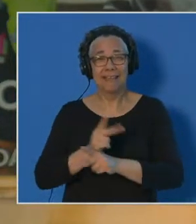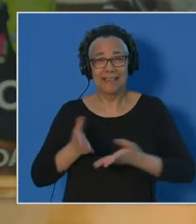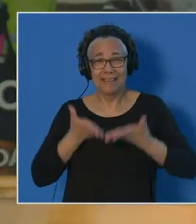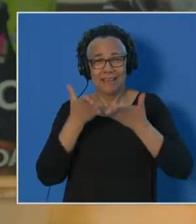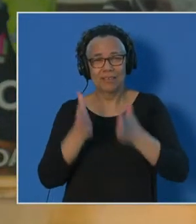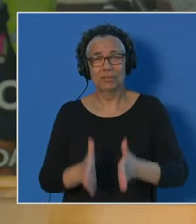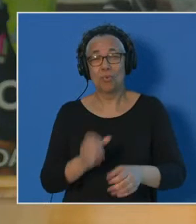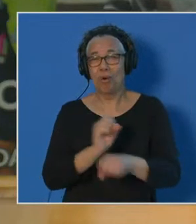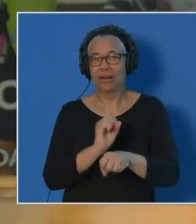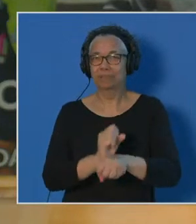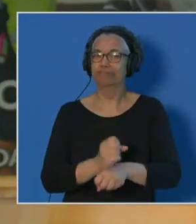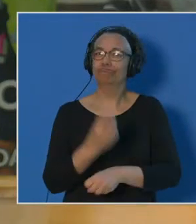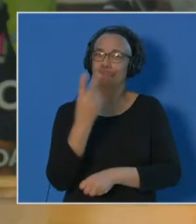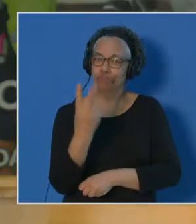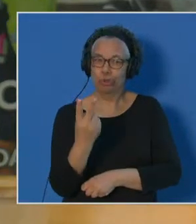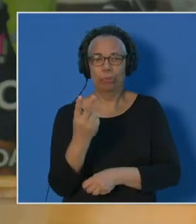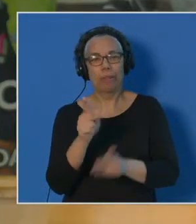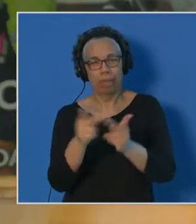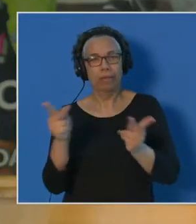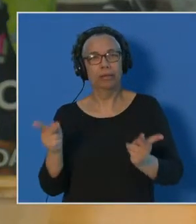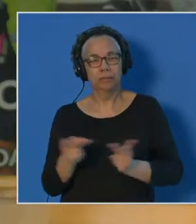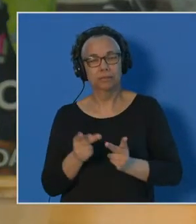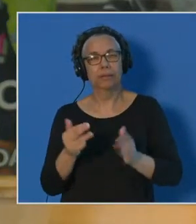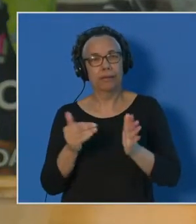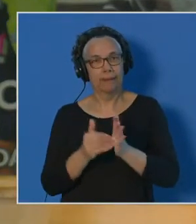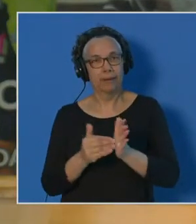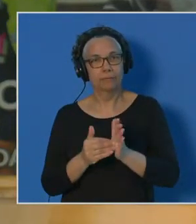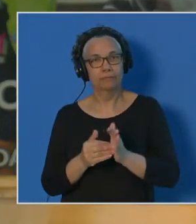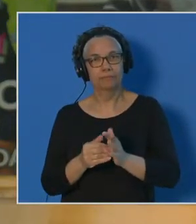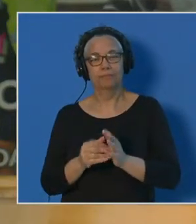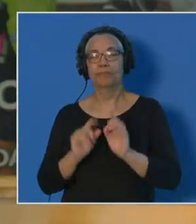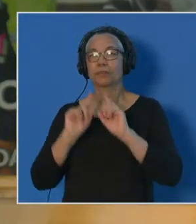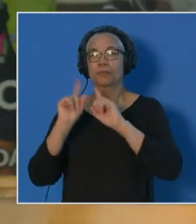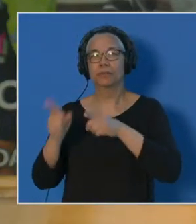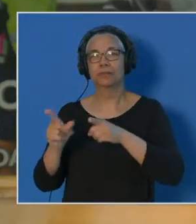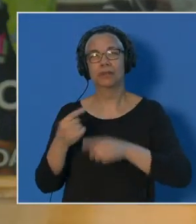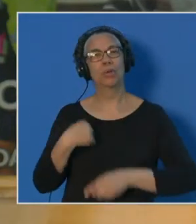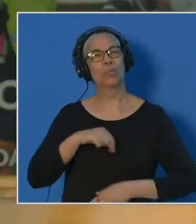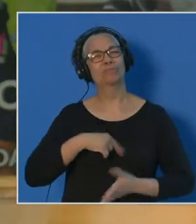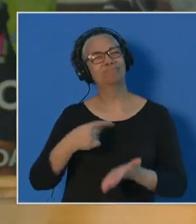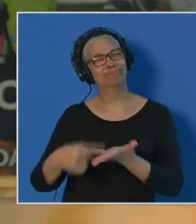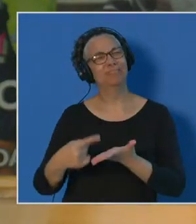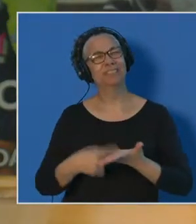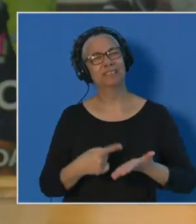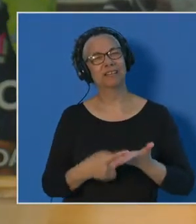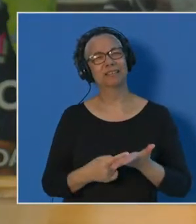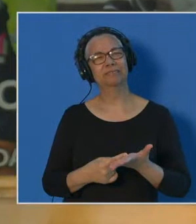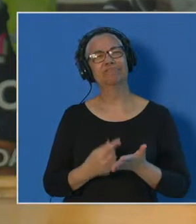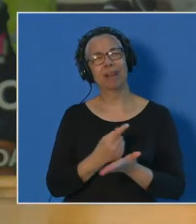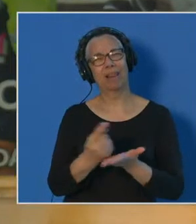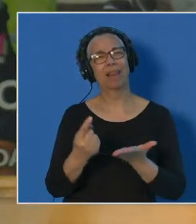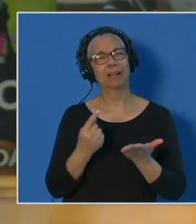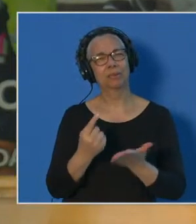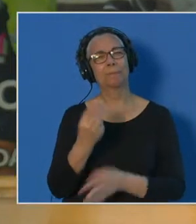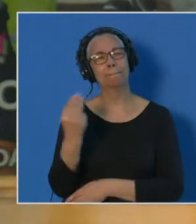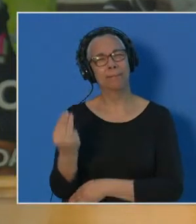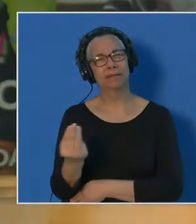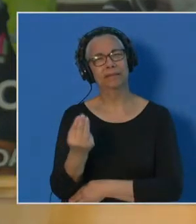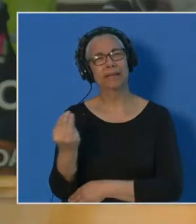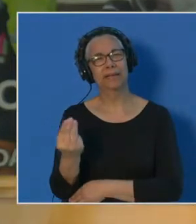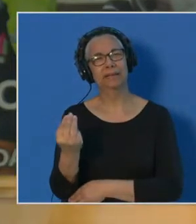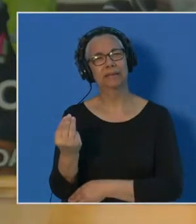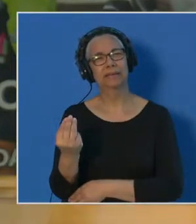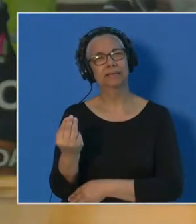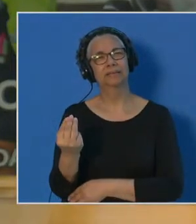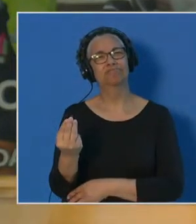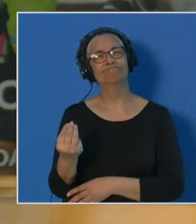locations again? That is something that has actually been discussed as recently as Monday at the Cabinet Subcommittee on